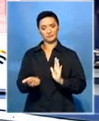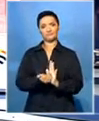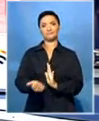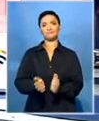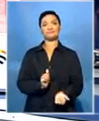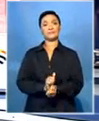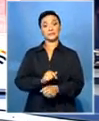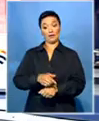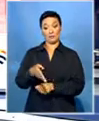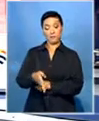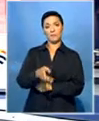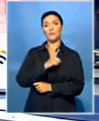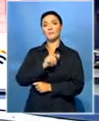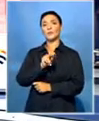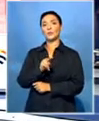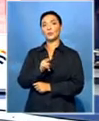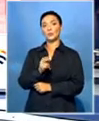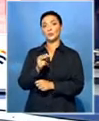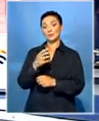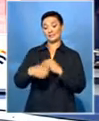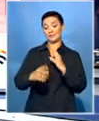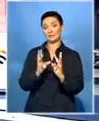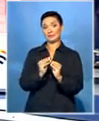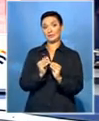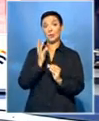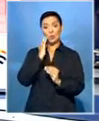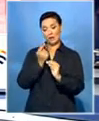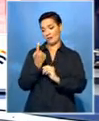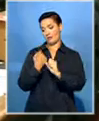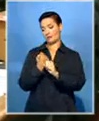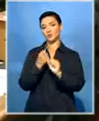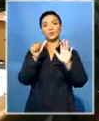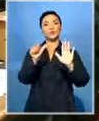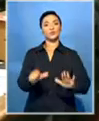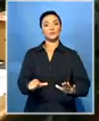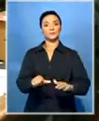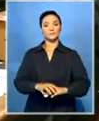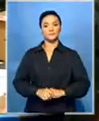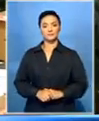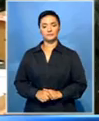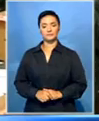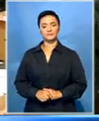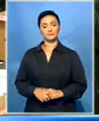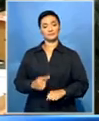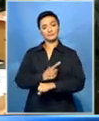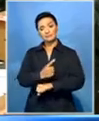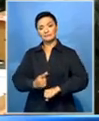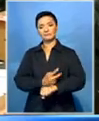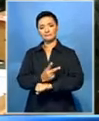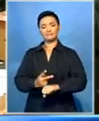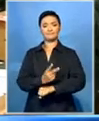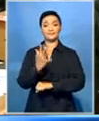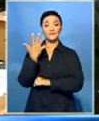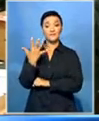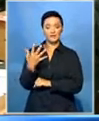al-Bashir's arrest when he was in the country for the AU summit last June. Arguments lasted for 5 hours.